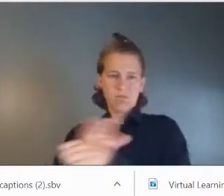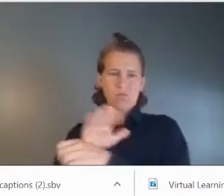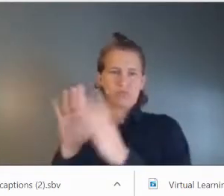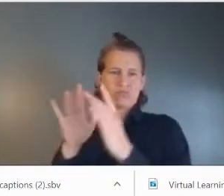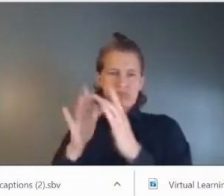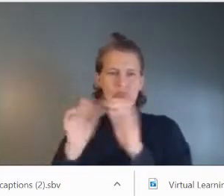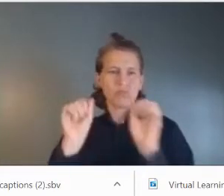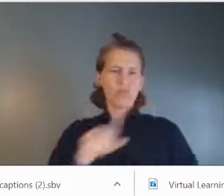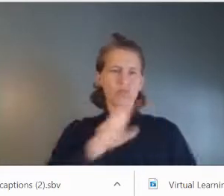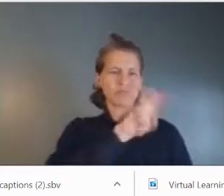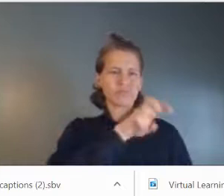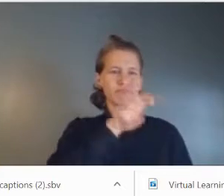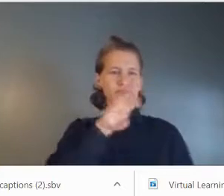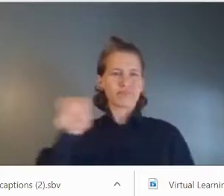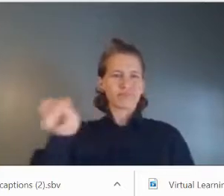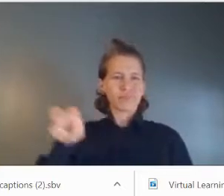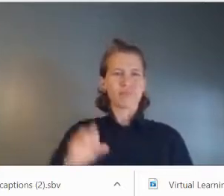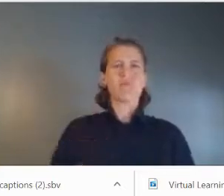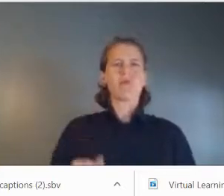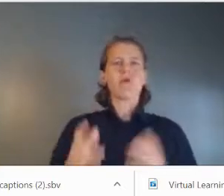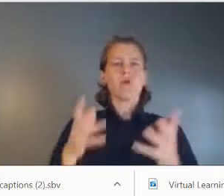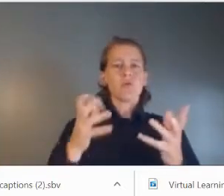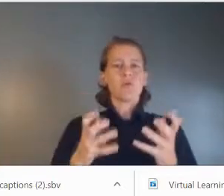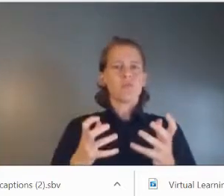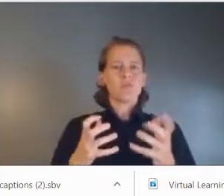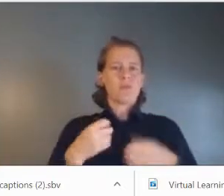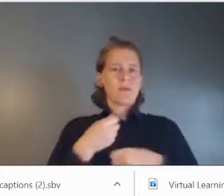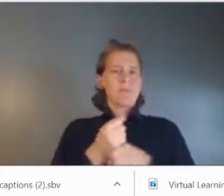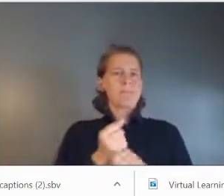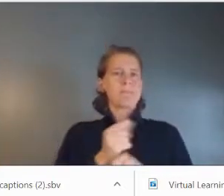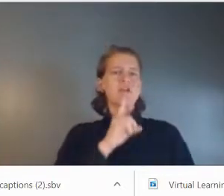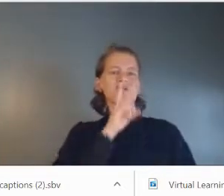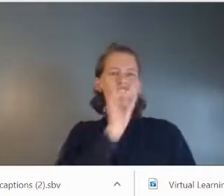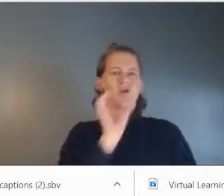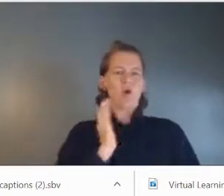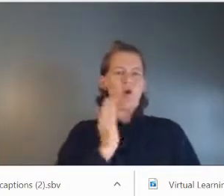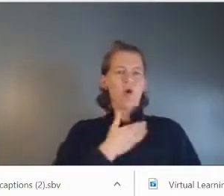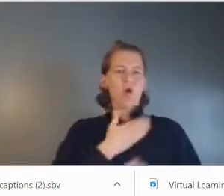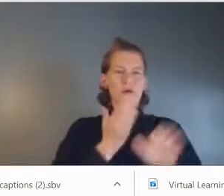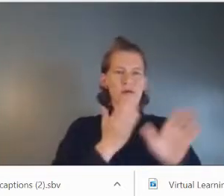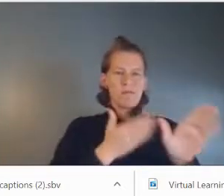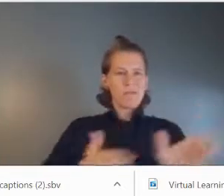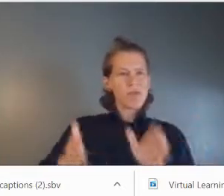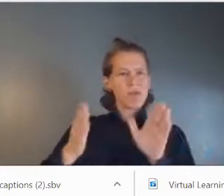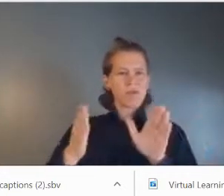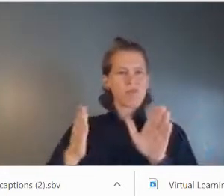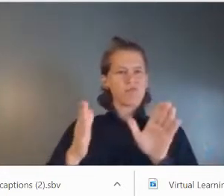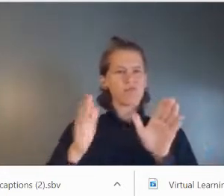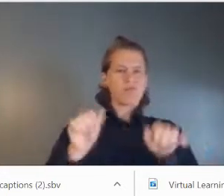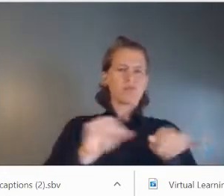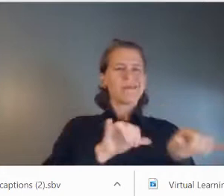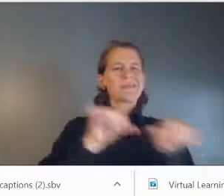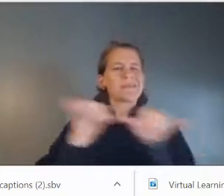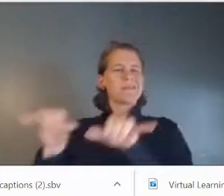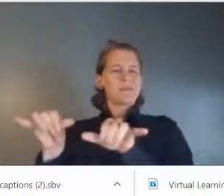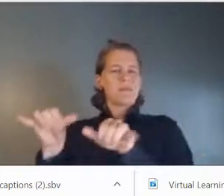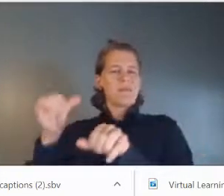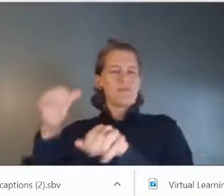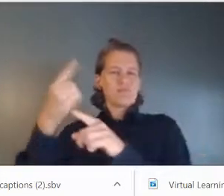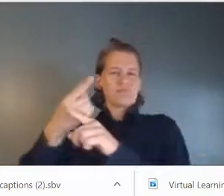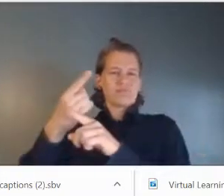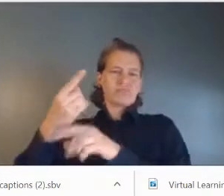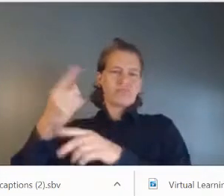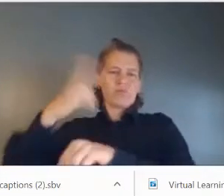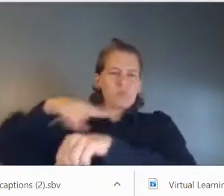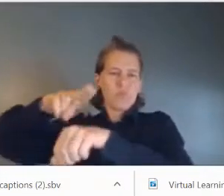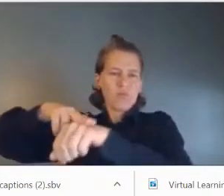We wanted to build time for period-specific academic support, time to follow up with students who are